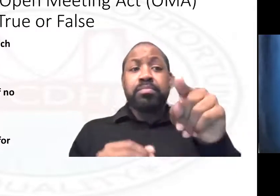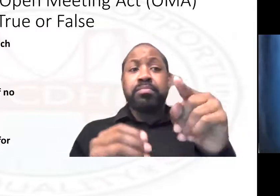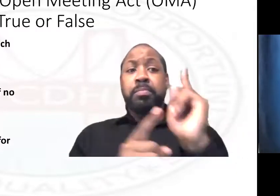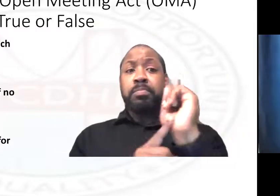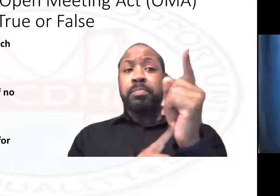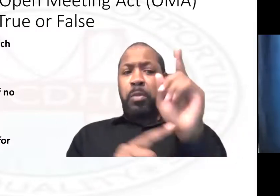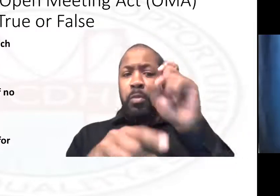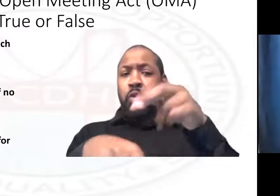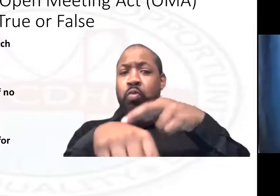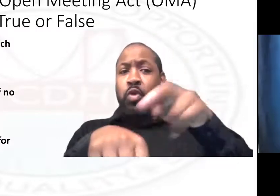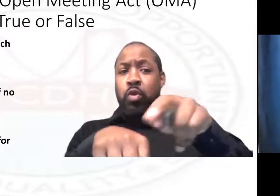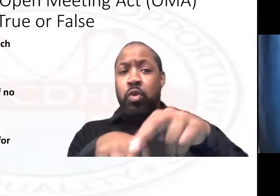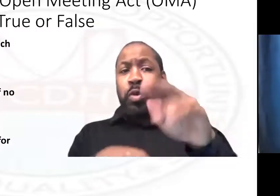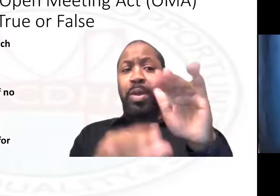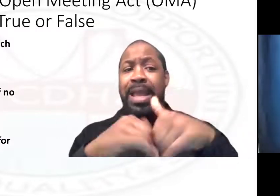So going back to OMA,